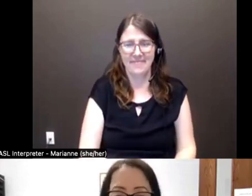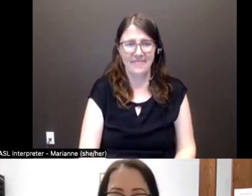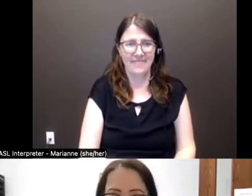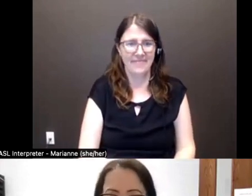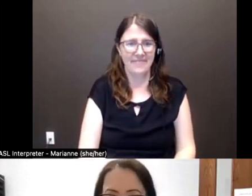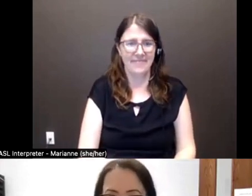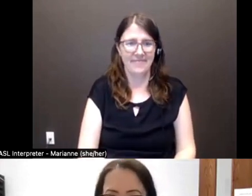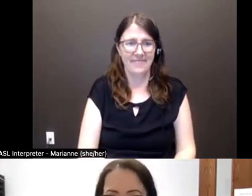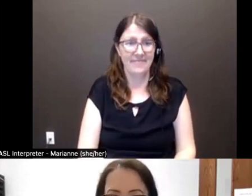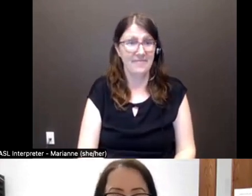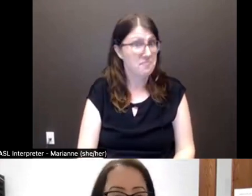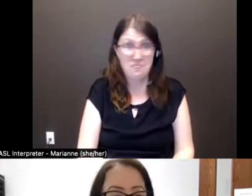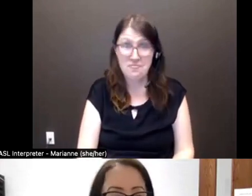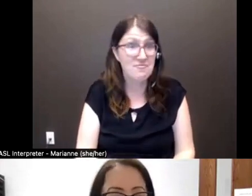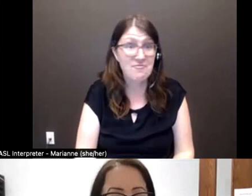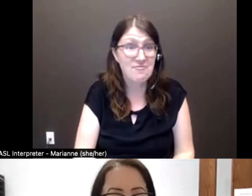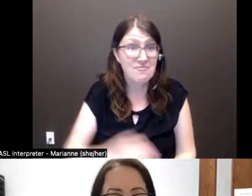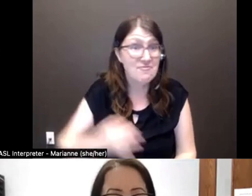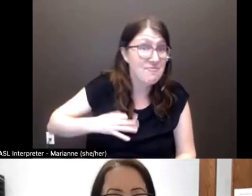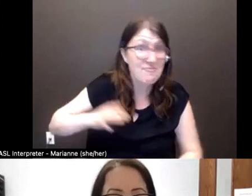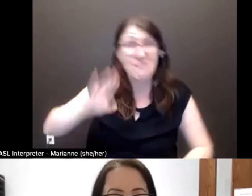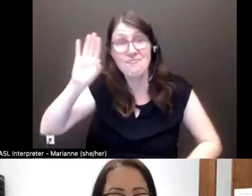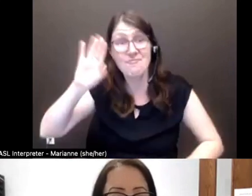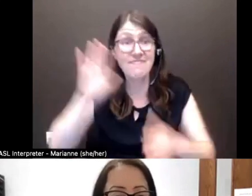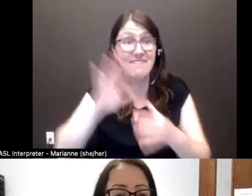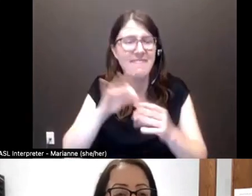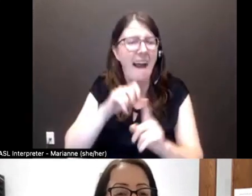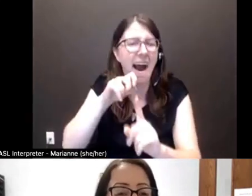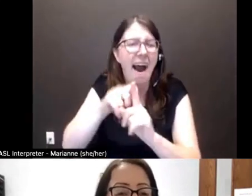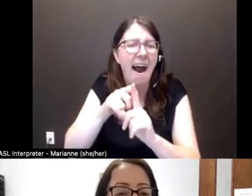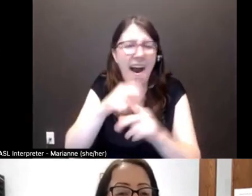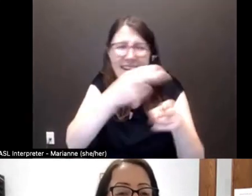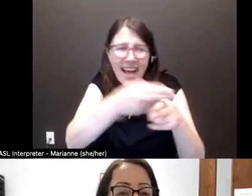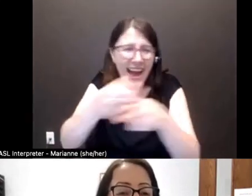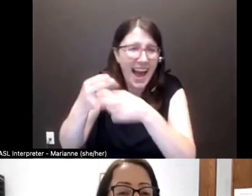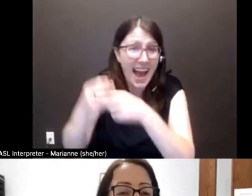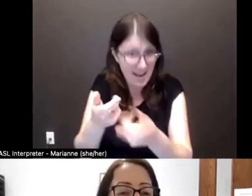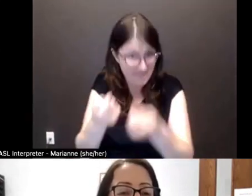Not too many volunteers. Should I call out on someone?